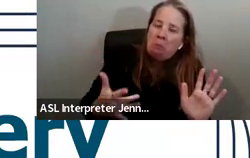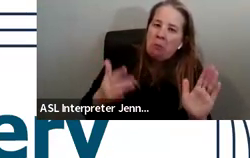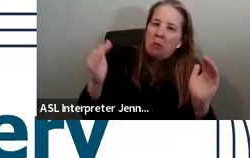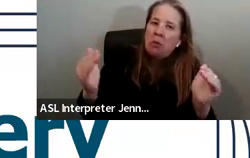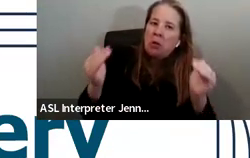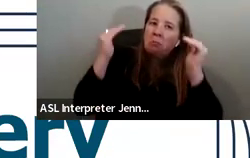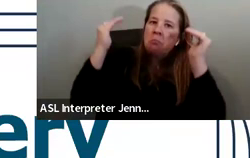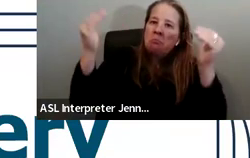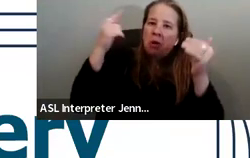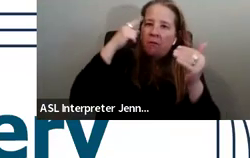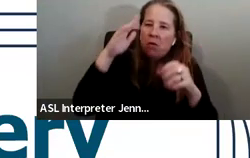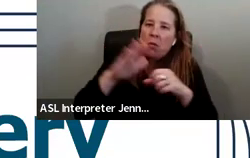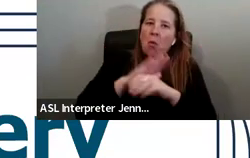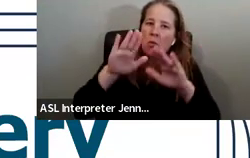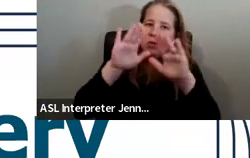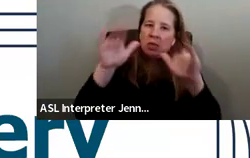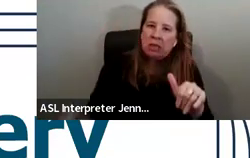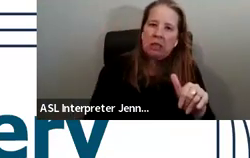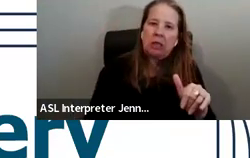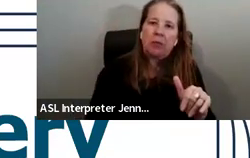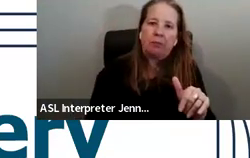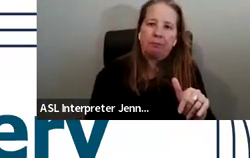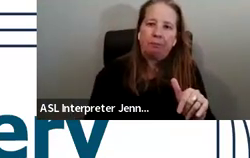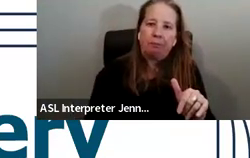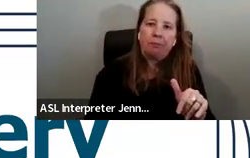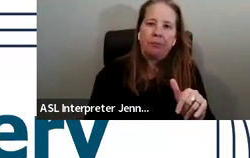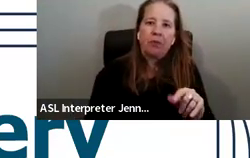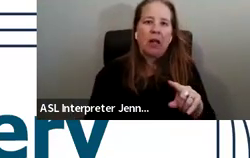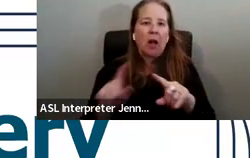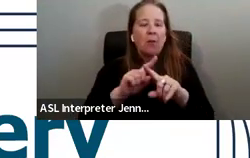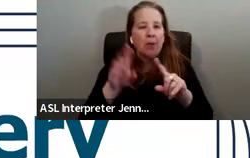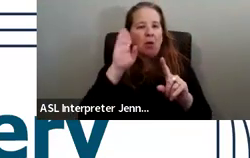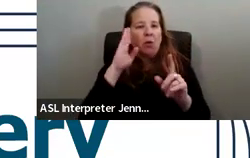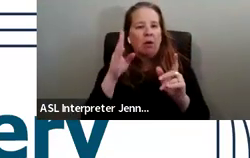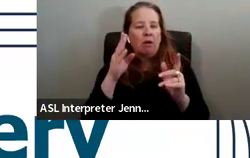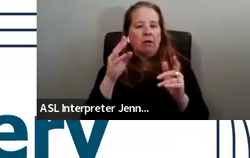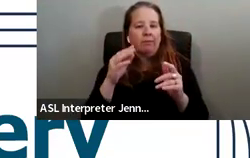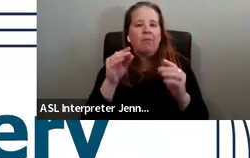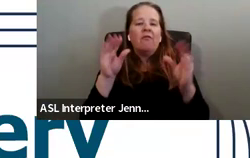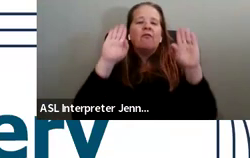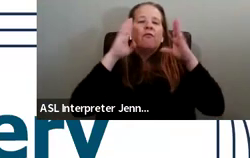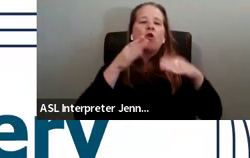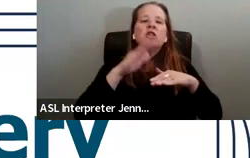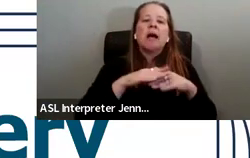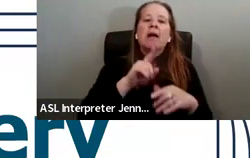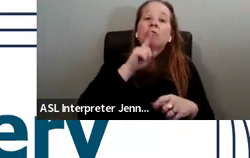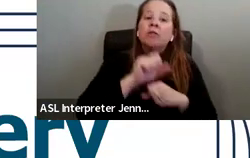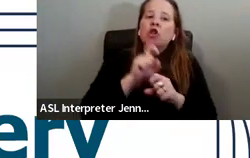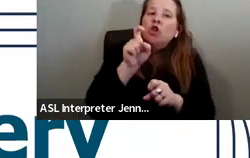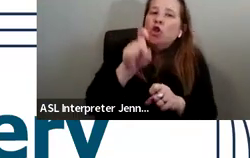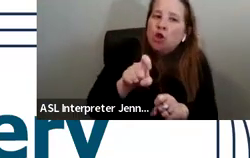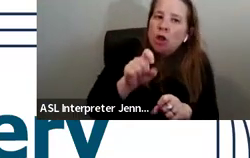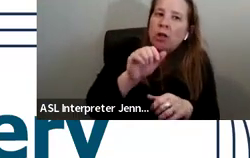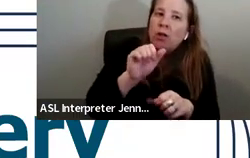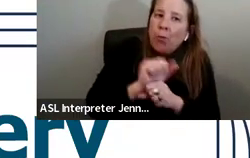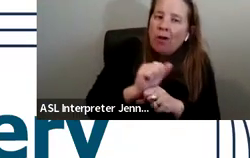system, but that's often a view that focuses on how the system is supposed to work, not how it really works, and doesn't